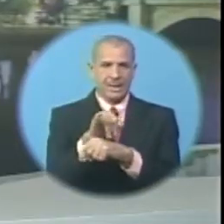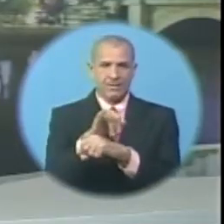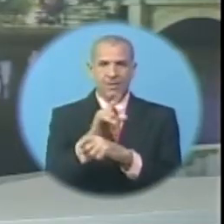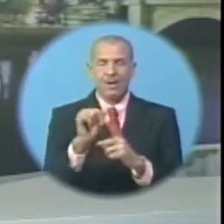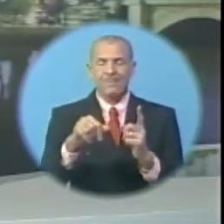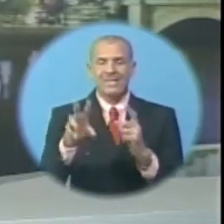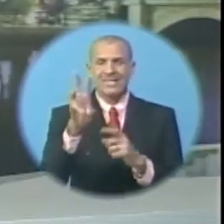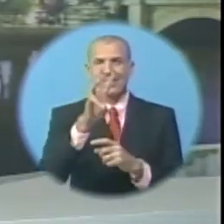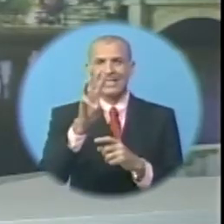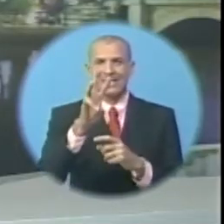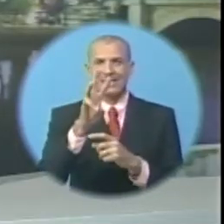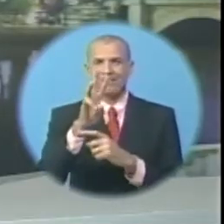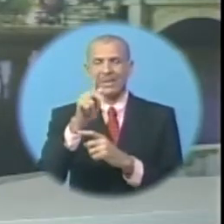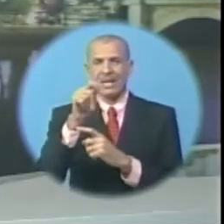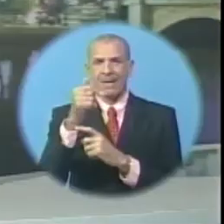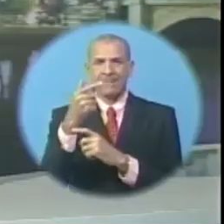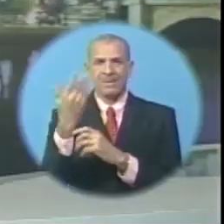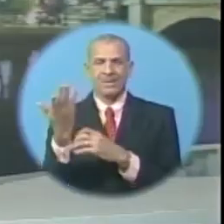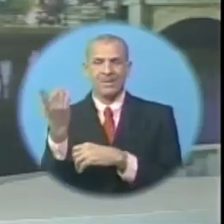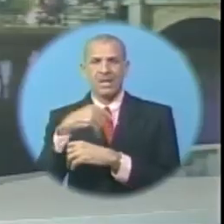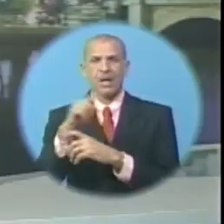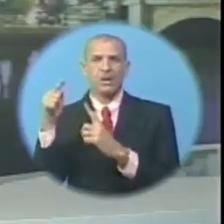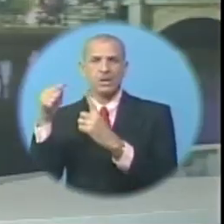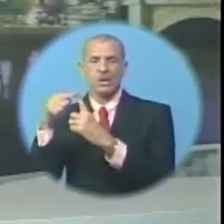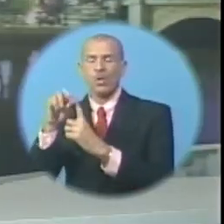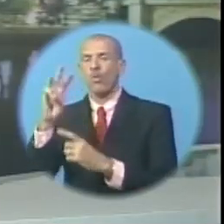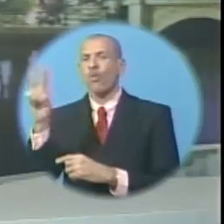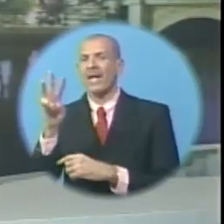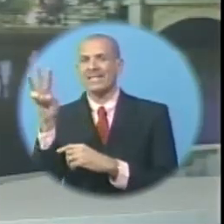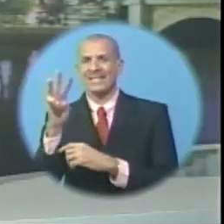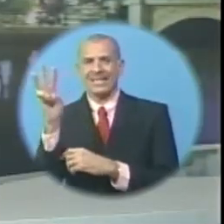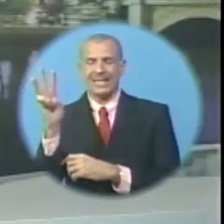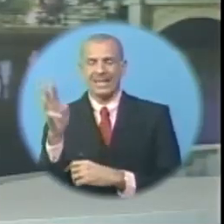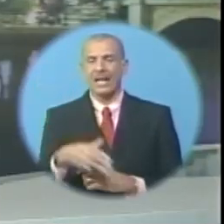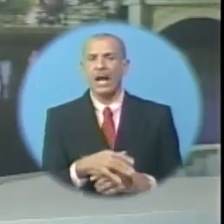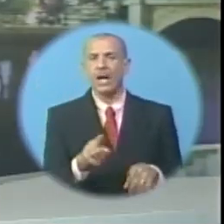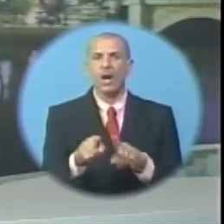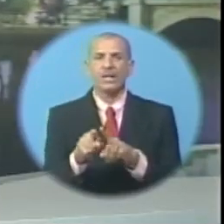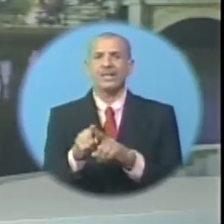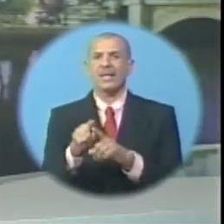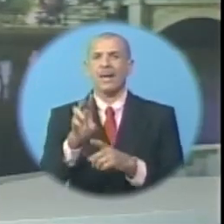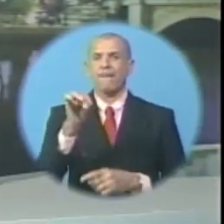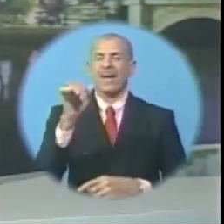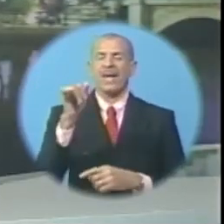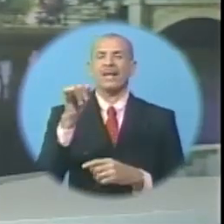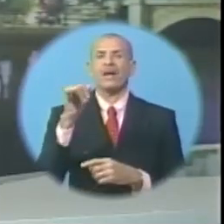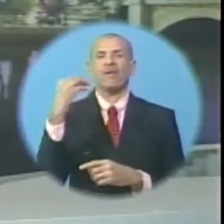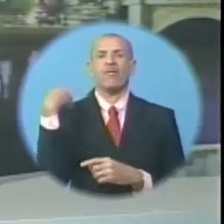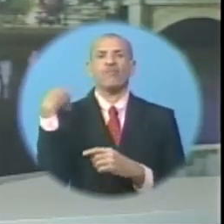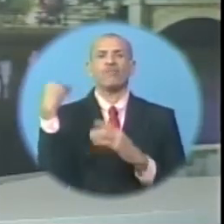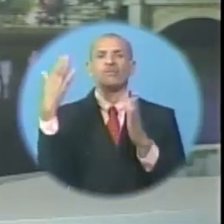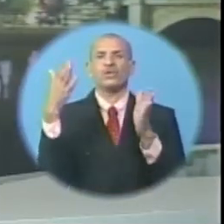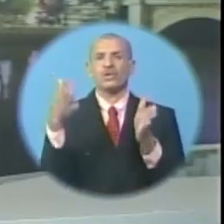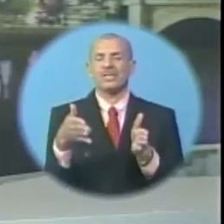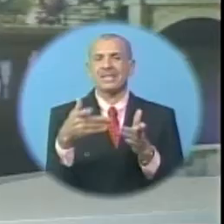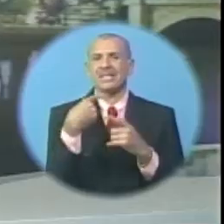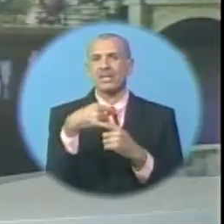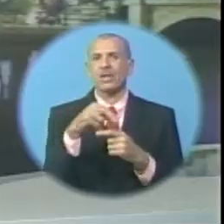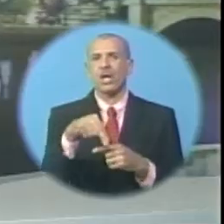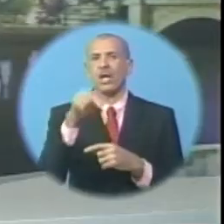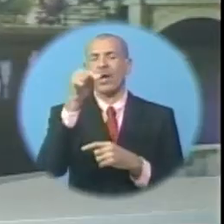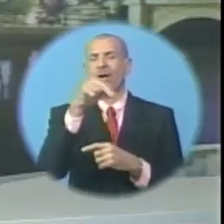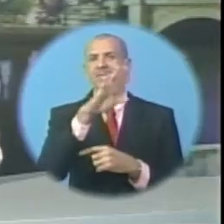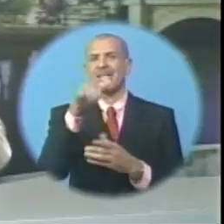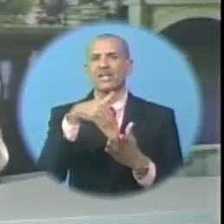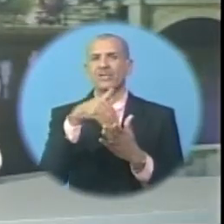p.m. today until 6 p.m. on Wednesday. Now, according to Met officials, a low-pressure system in the north-central